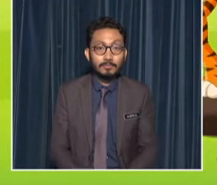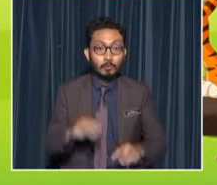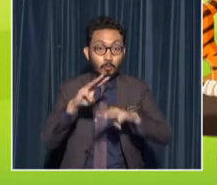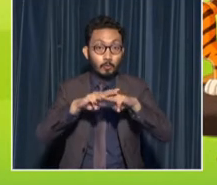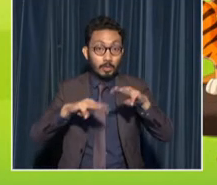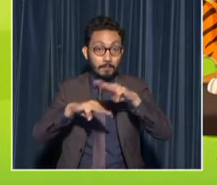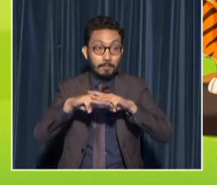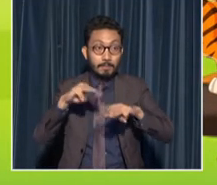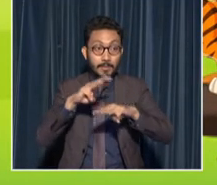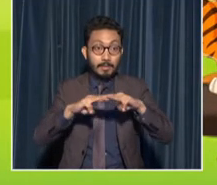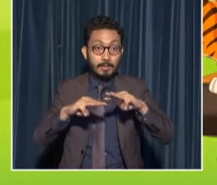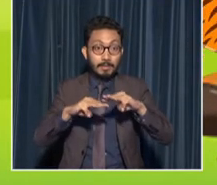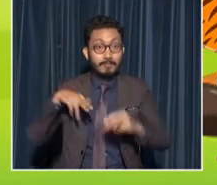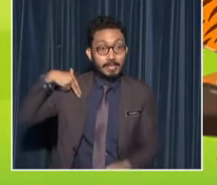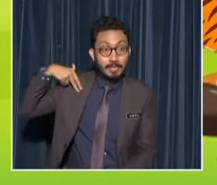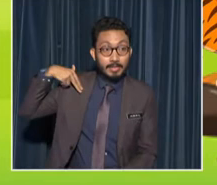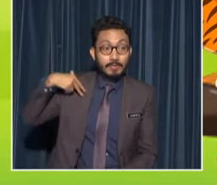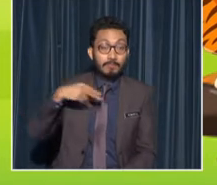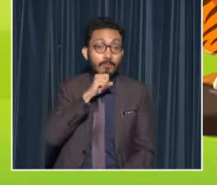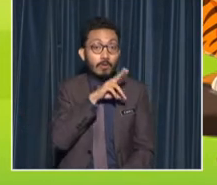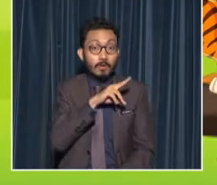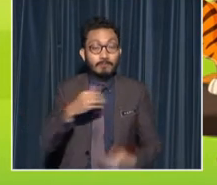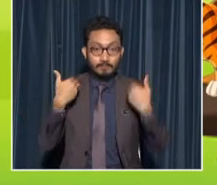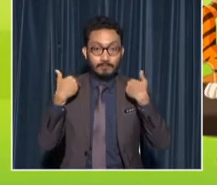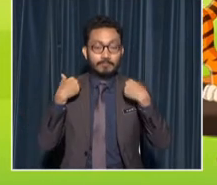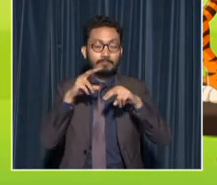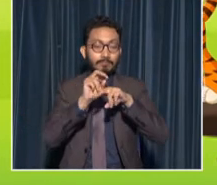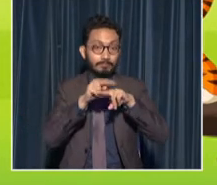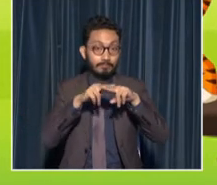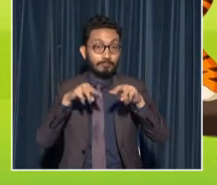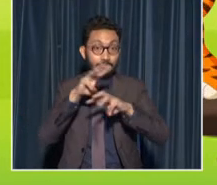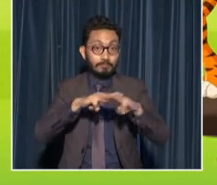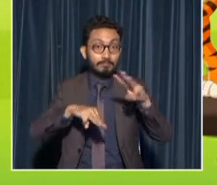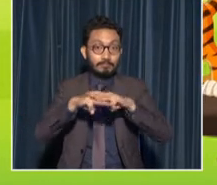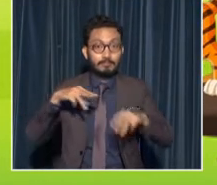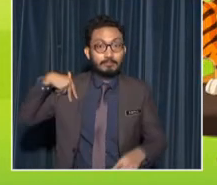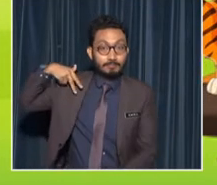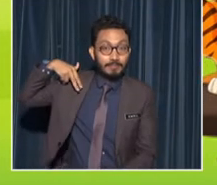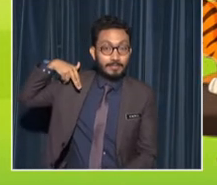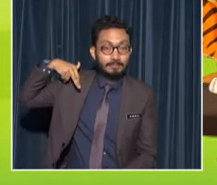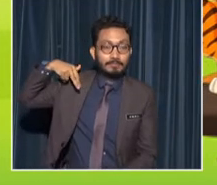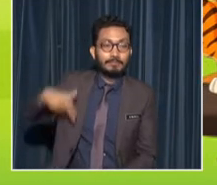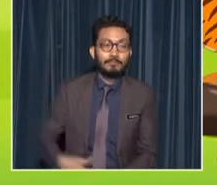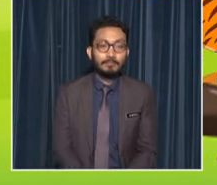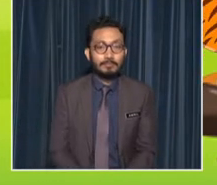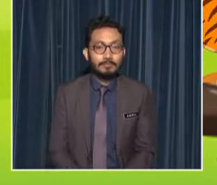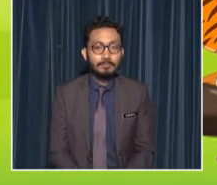Web feet. Frog have web feet.